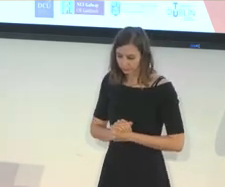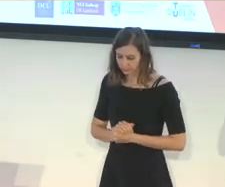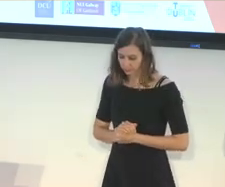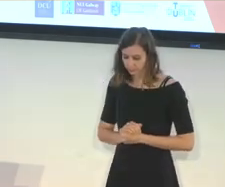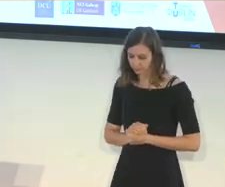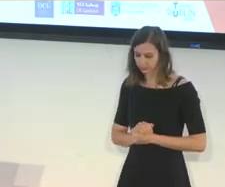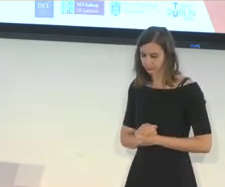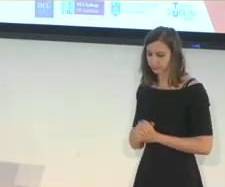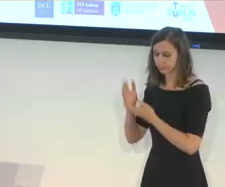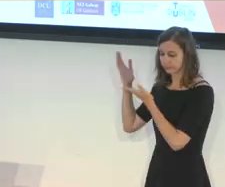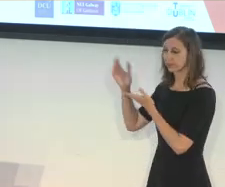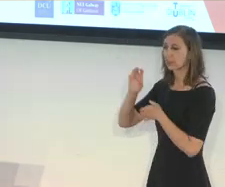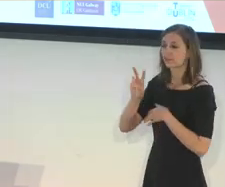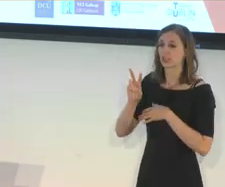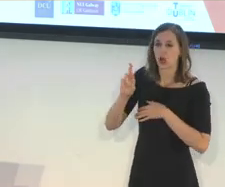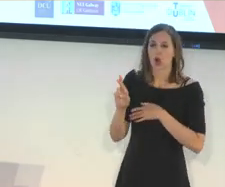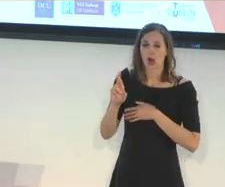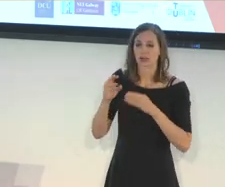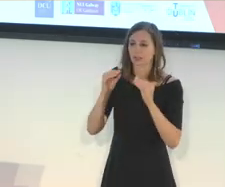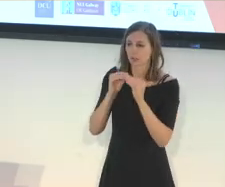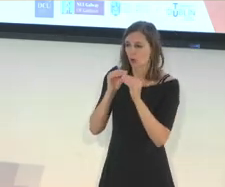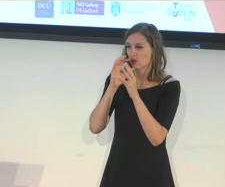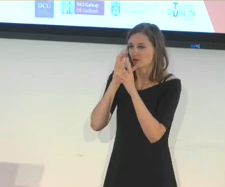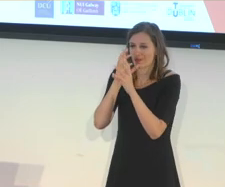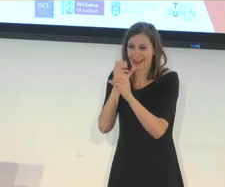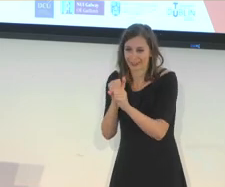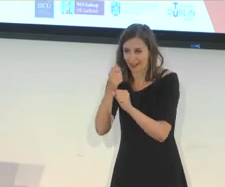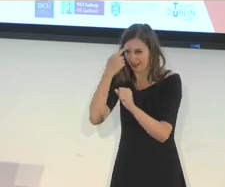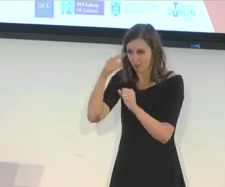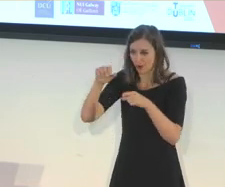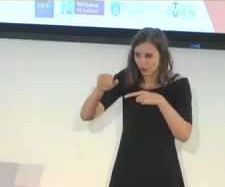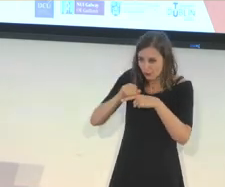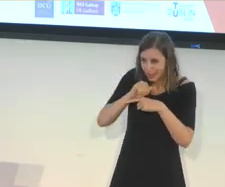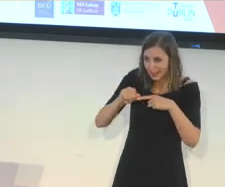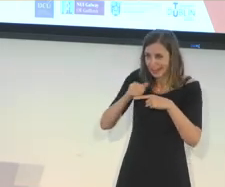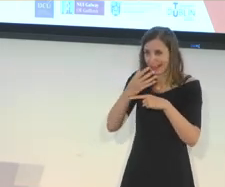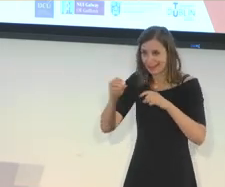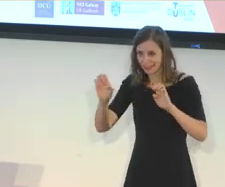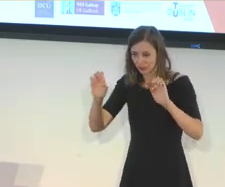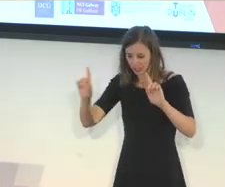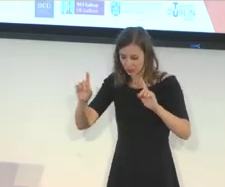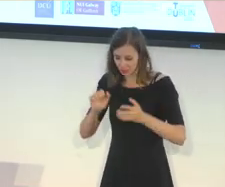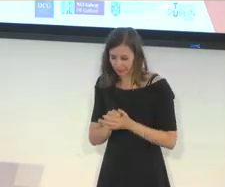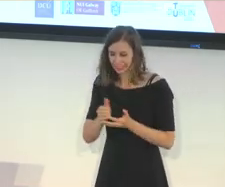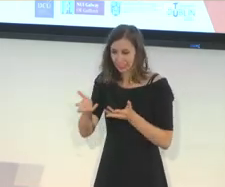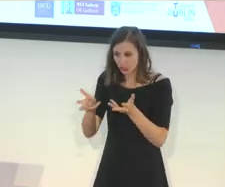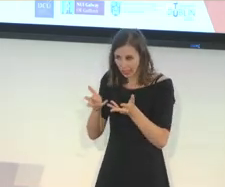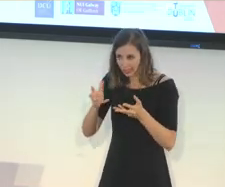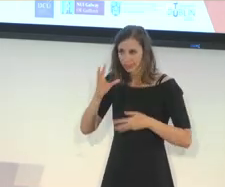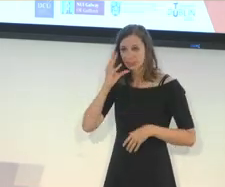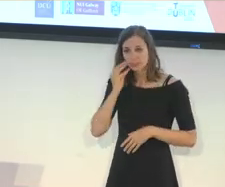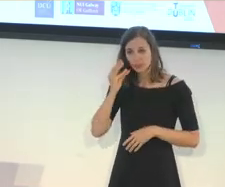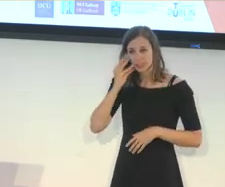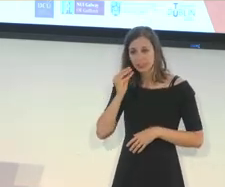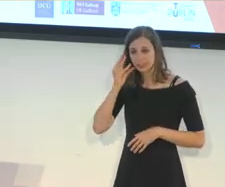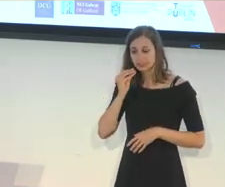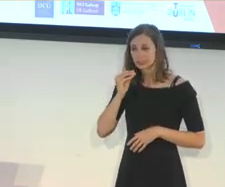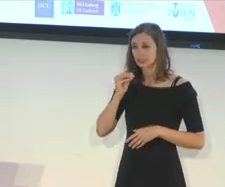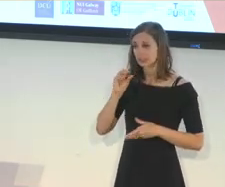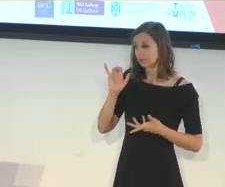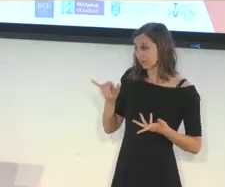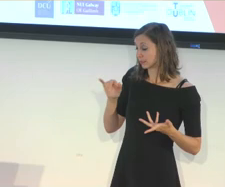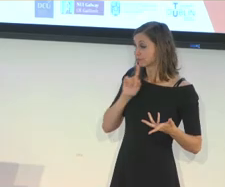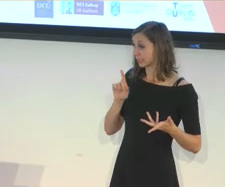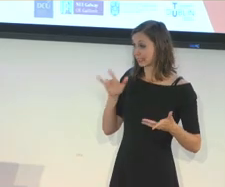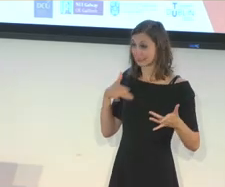for real-world learning, training, and development. The interactive classroom experience that XR devices